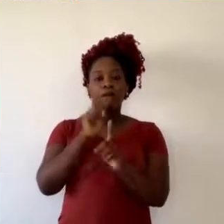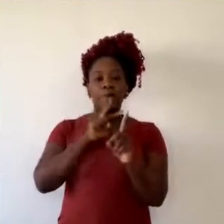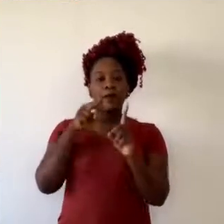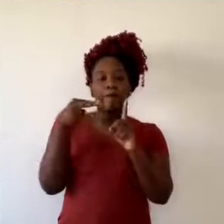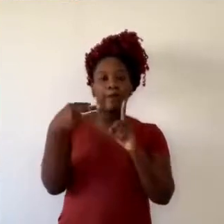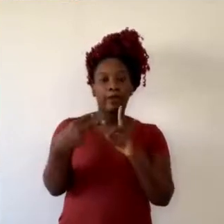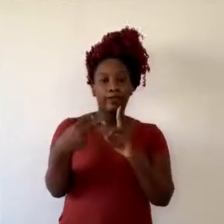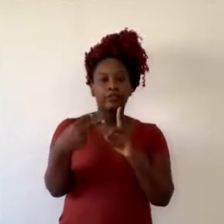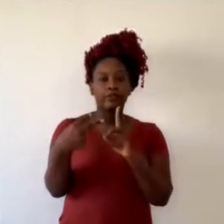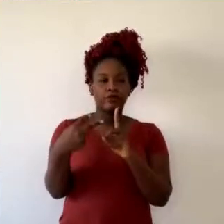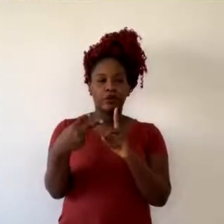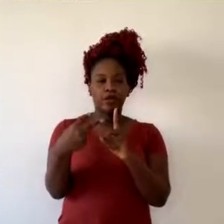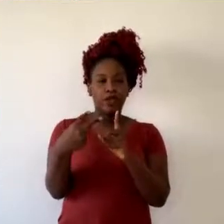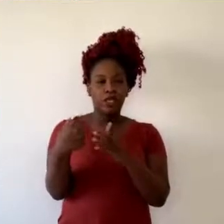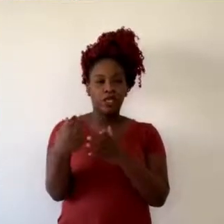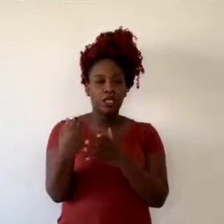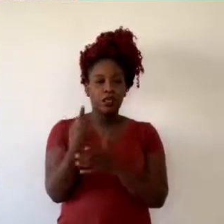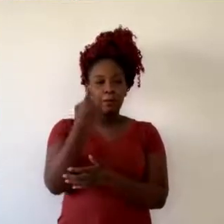women.